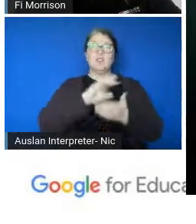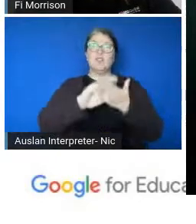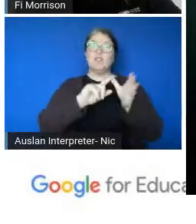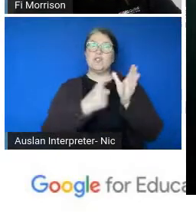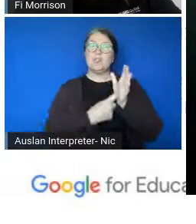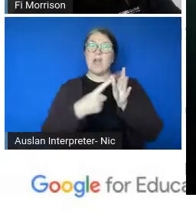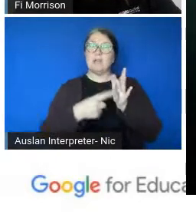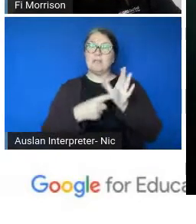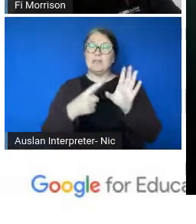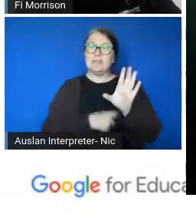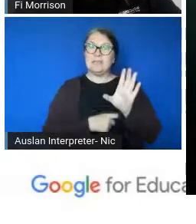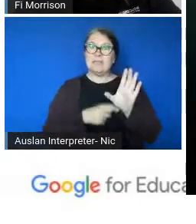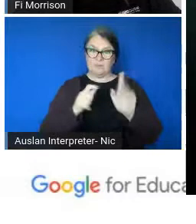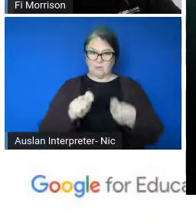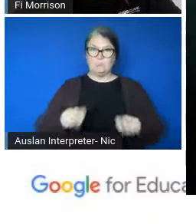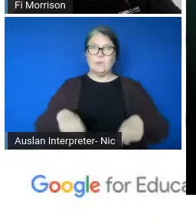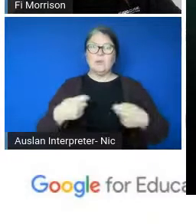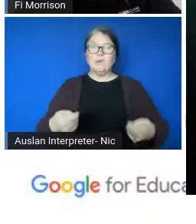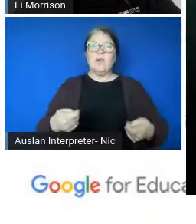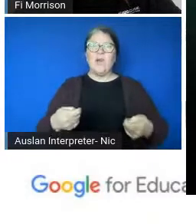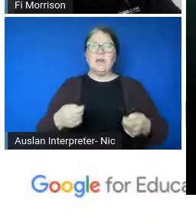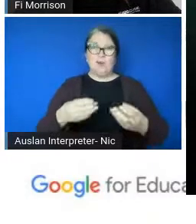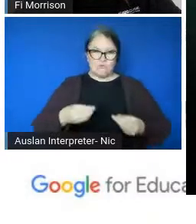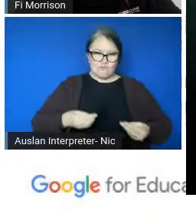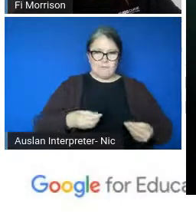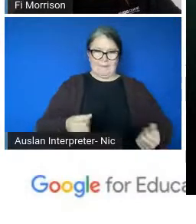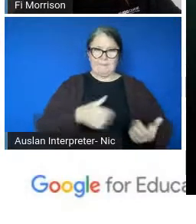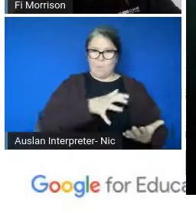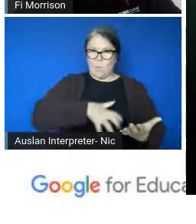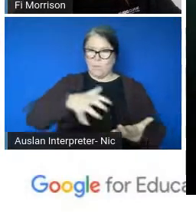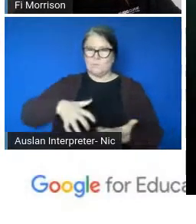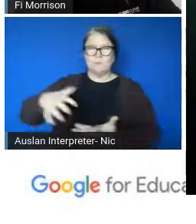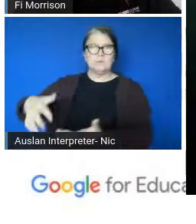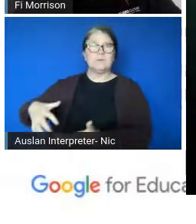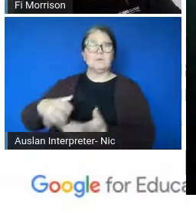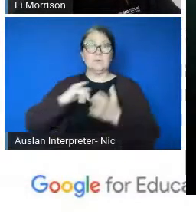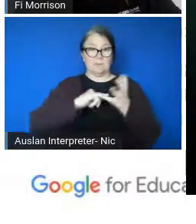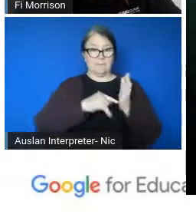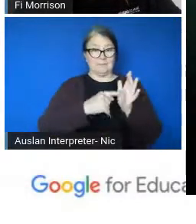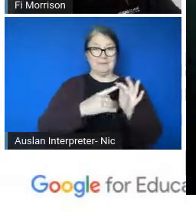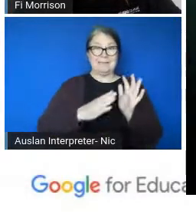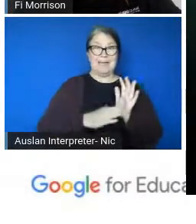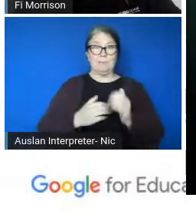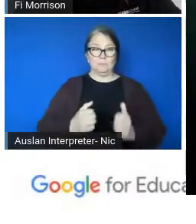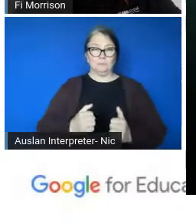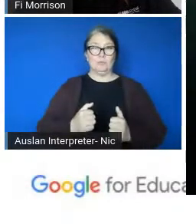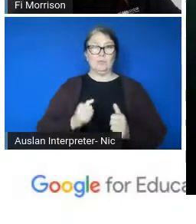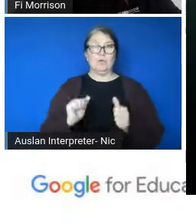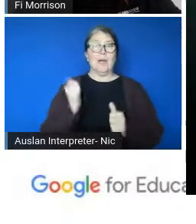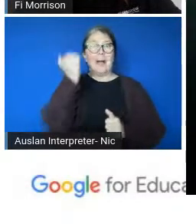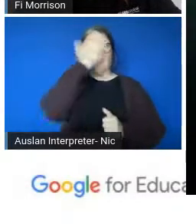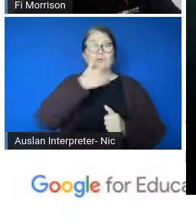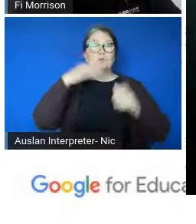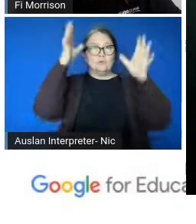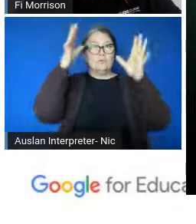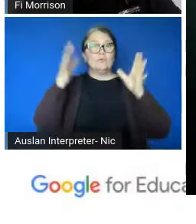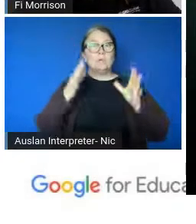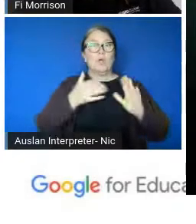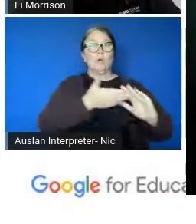Aboriginal and Torres Strait Islander communities. Why is that? Well, actually, our people are the first scientists. We're the oldest living culture in the